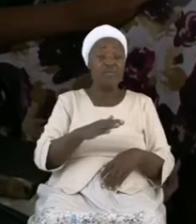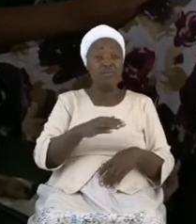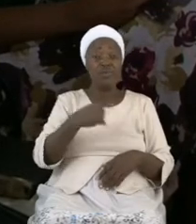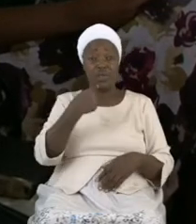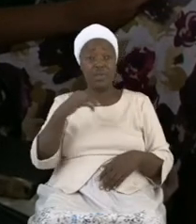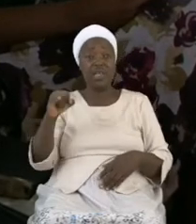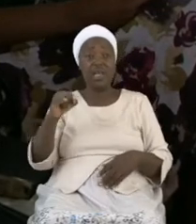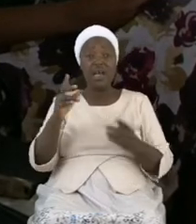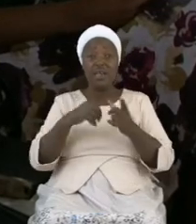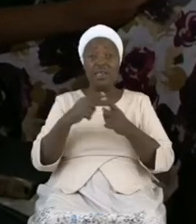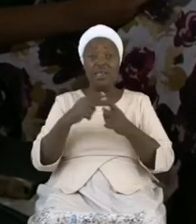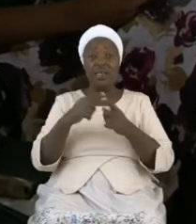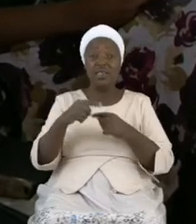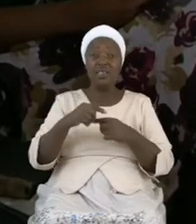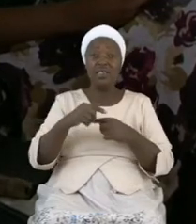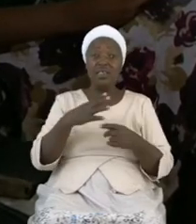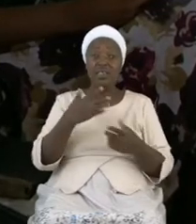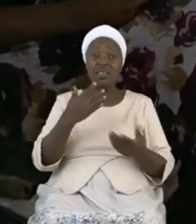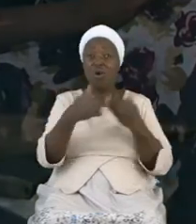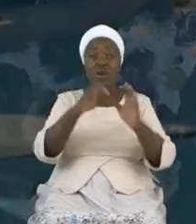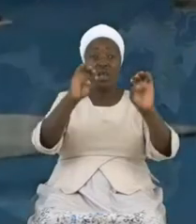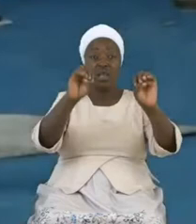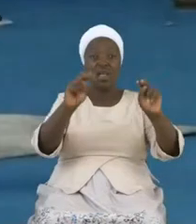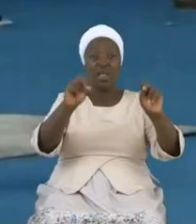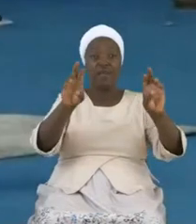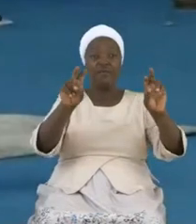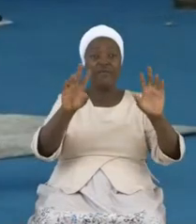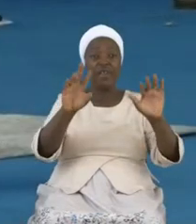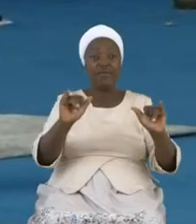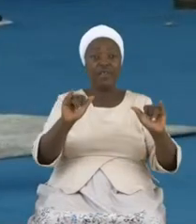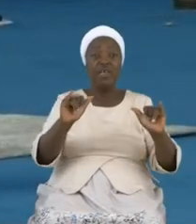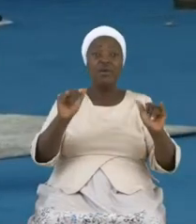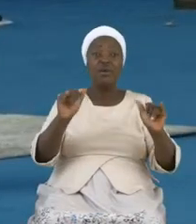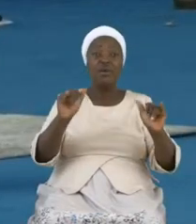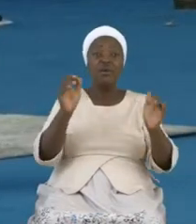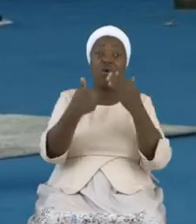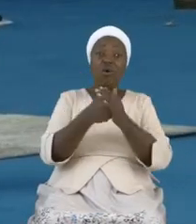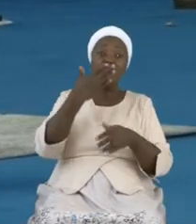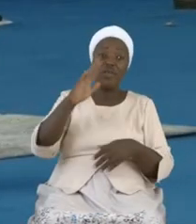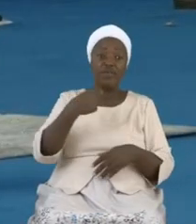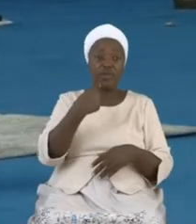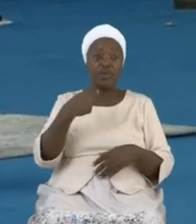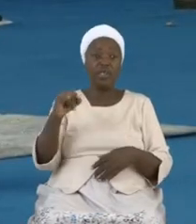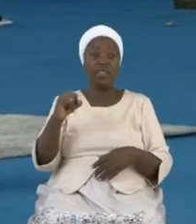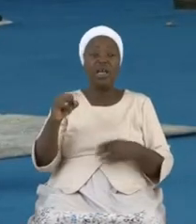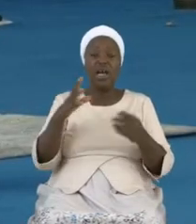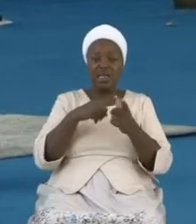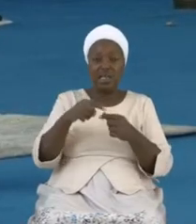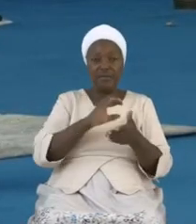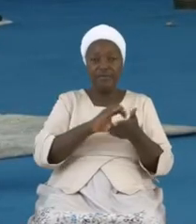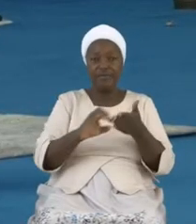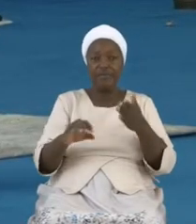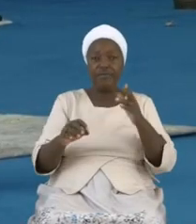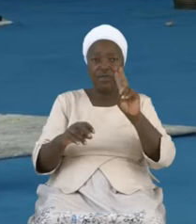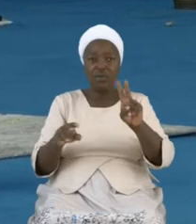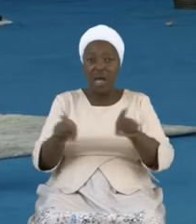envies with all evil speakings. Then in verse 2, as newborn